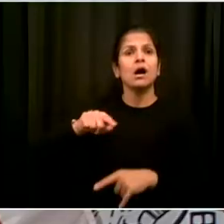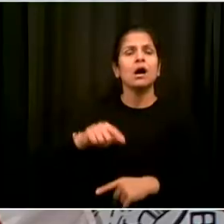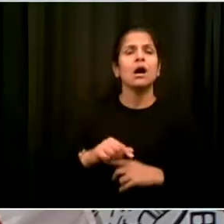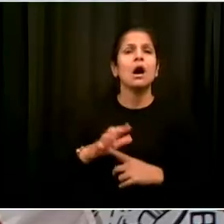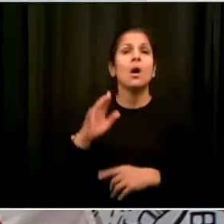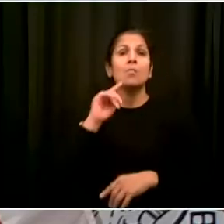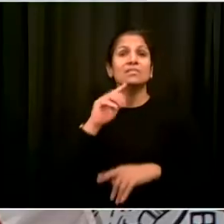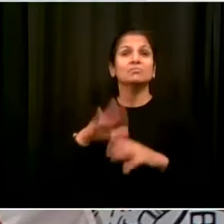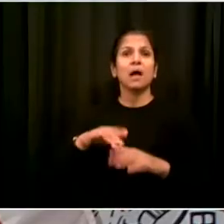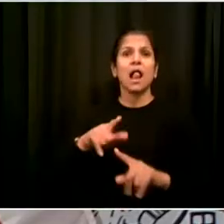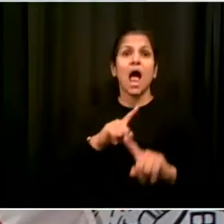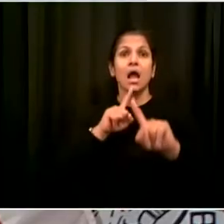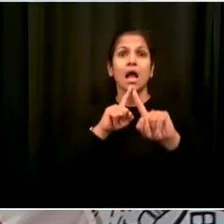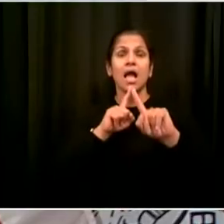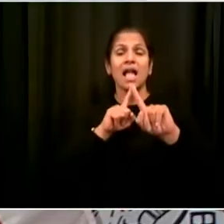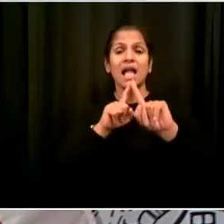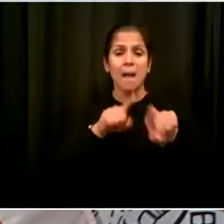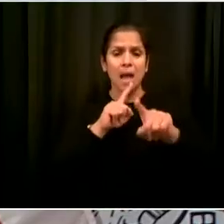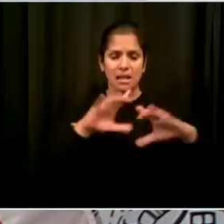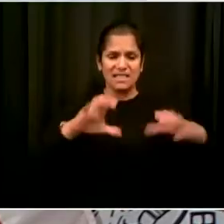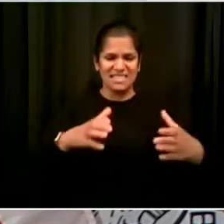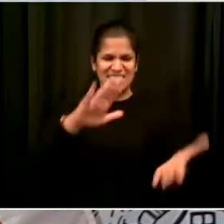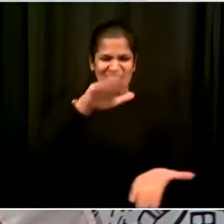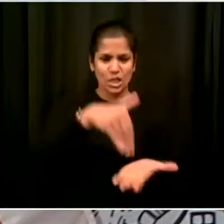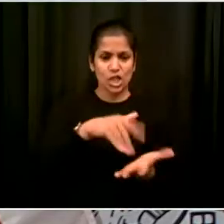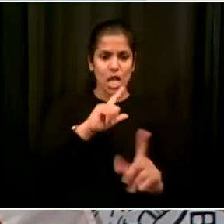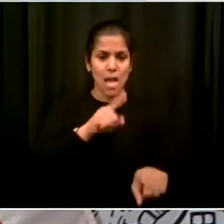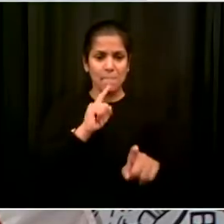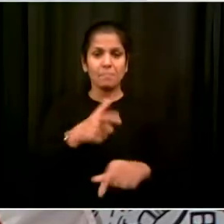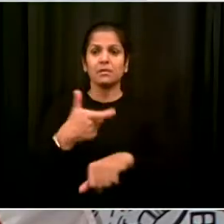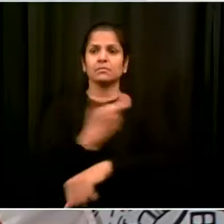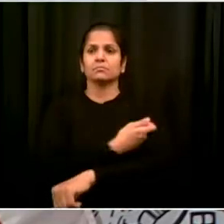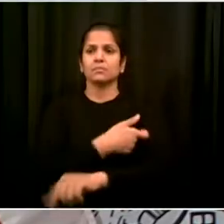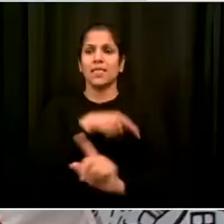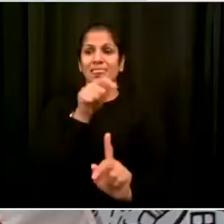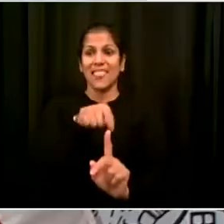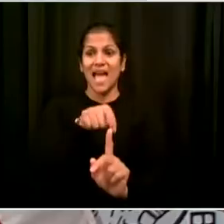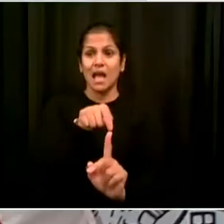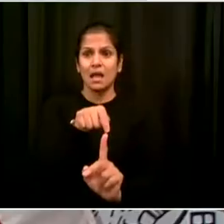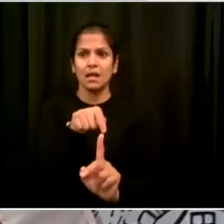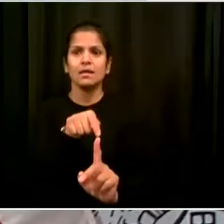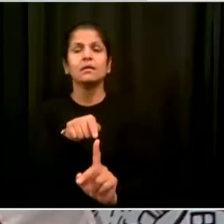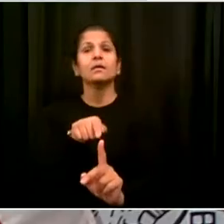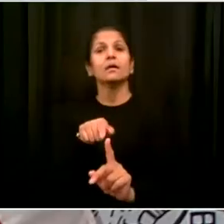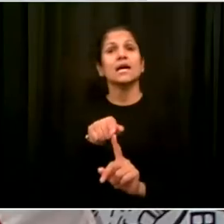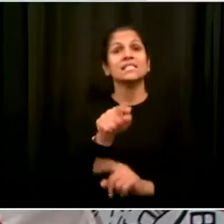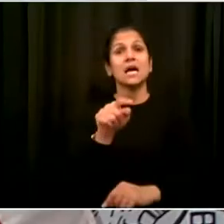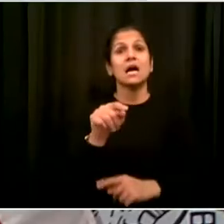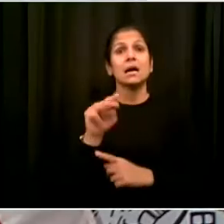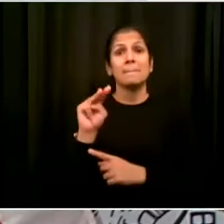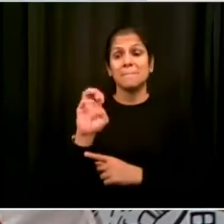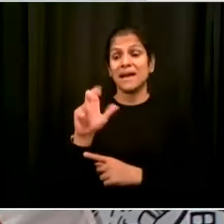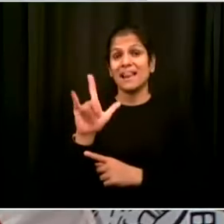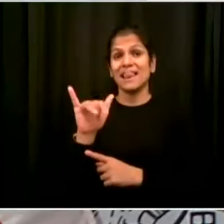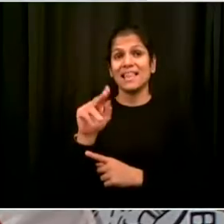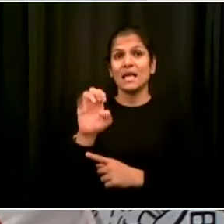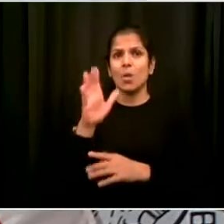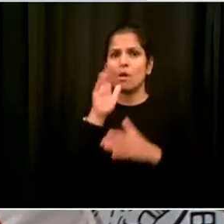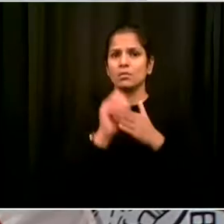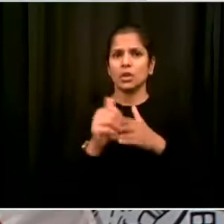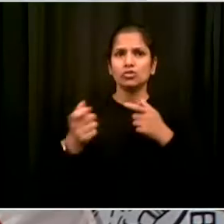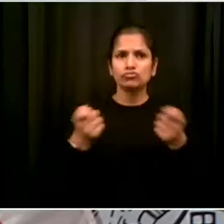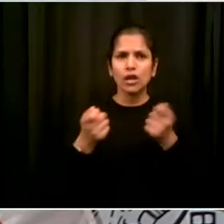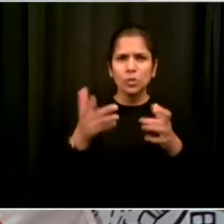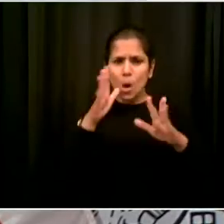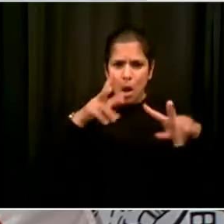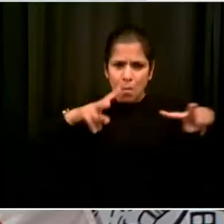all the time is where are those places where we need to reinforce, where we need to send in more folks to do outreach.